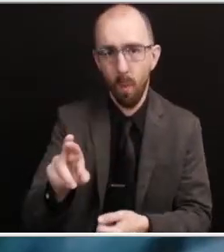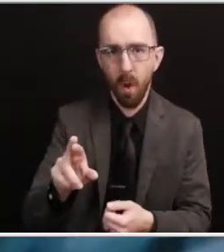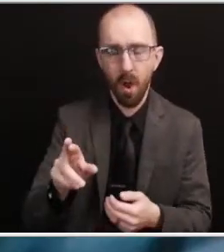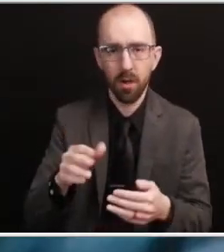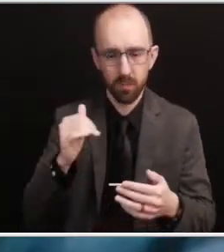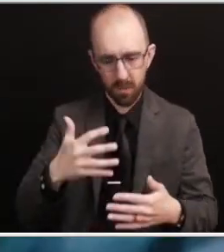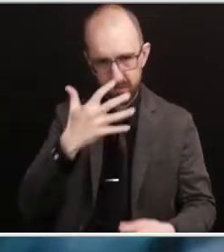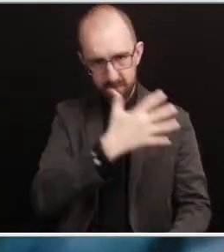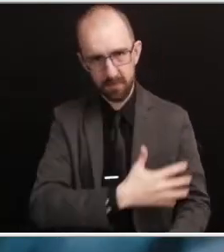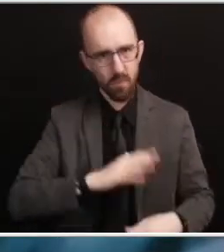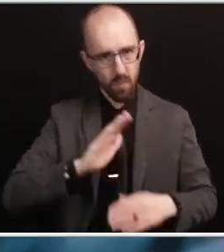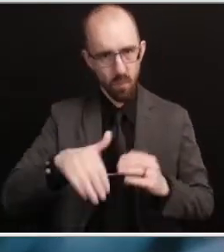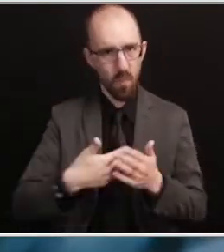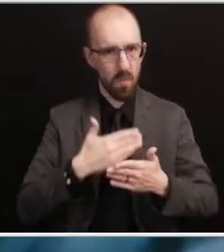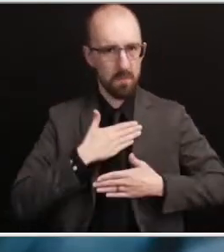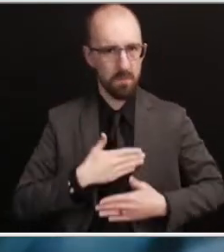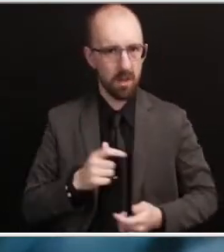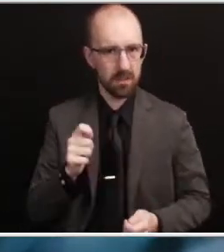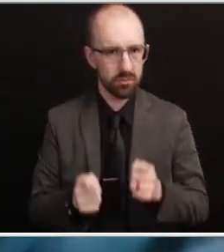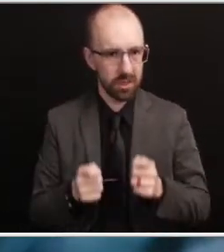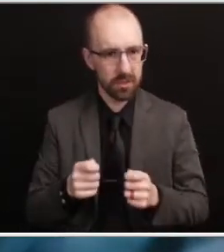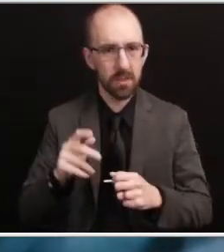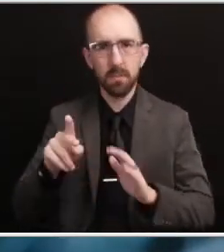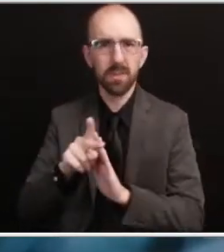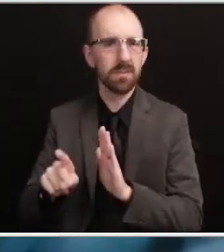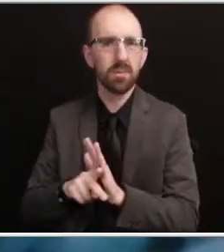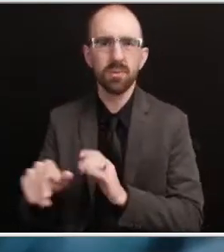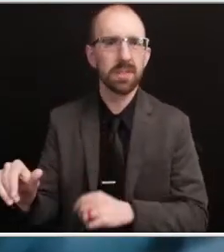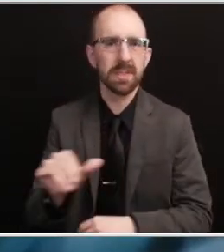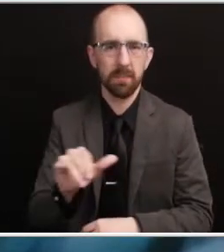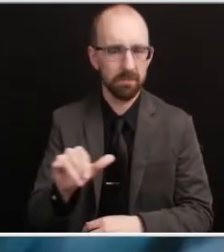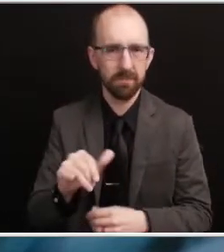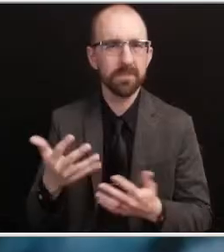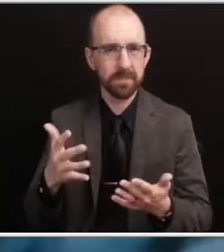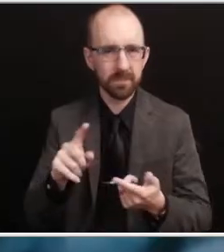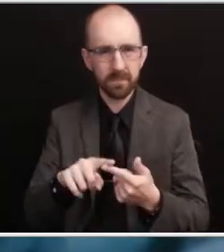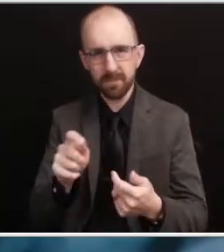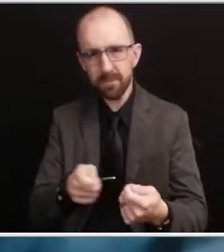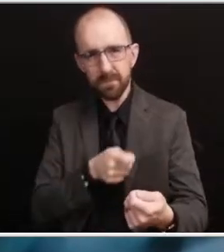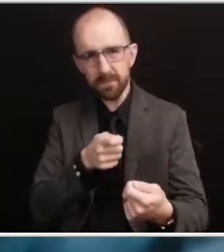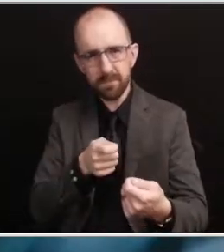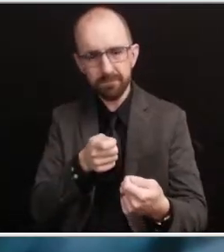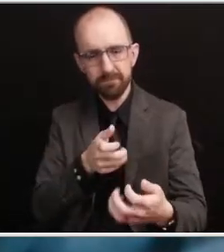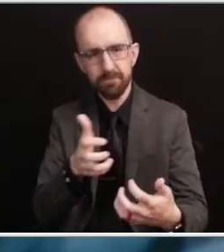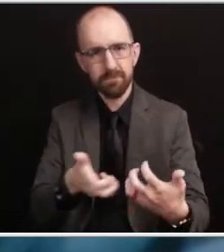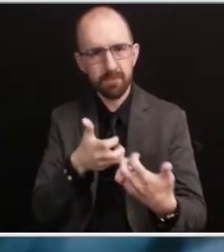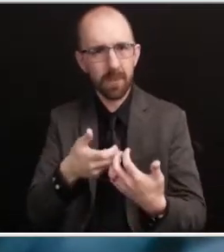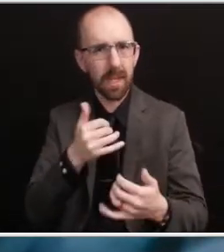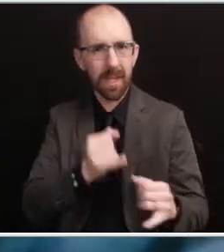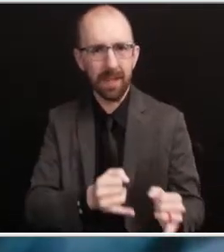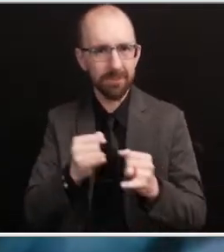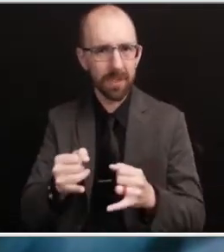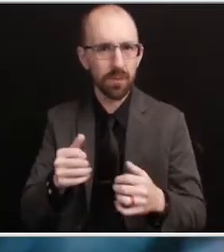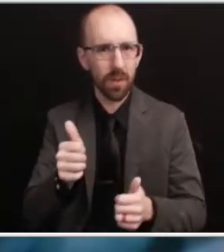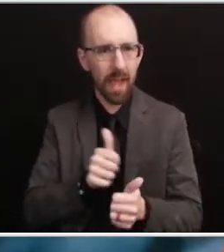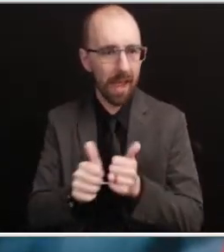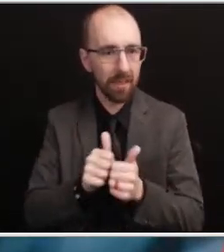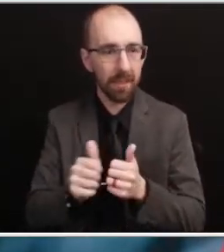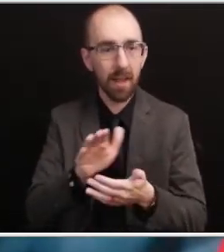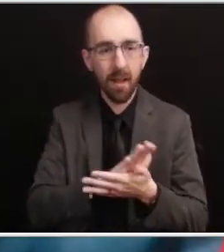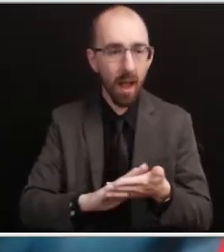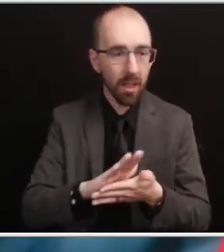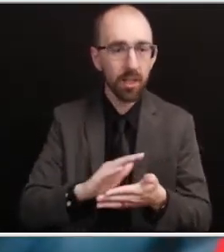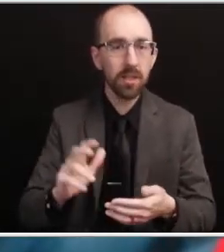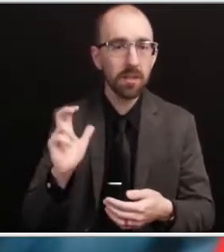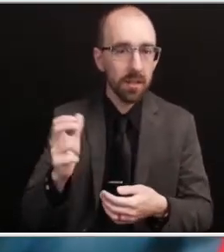early stages, the principles are the same, and then we kind of tailor it to the individual athlete, whether they're a collegiate pitcher or a high school athlete or they